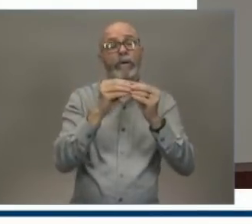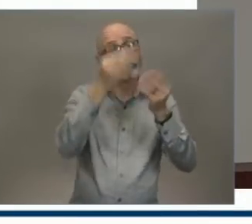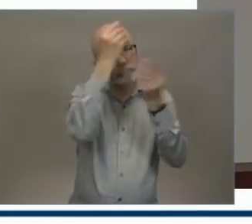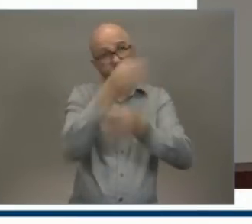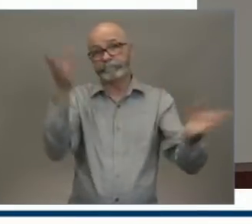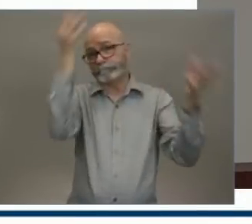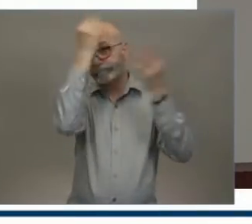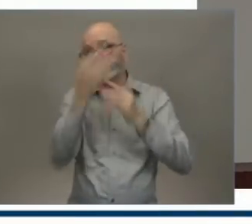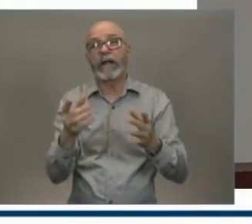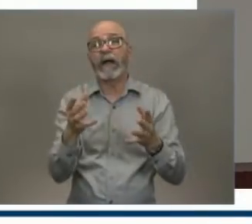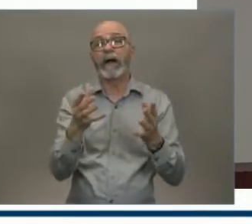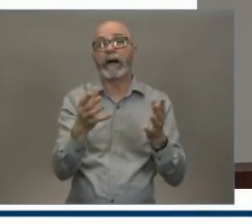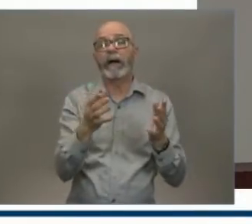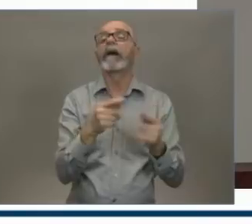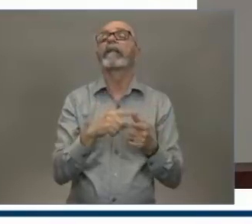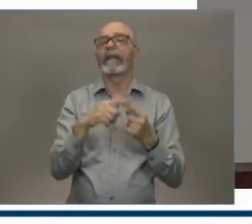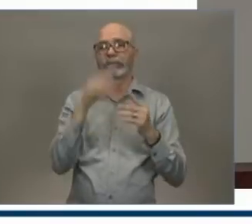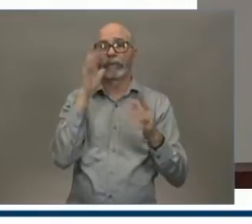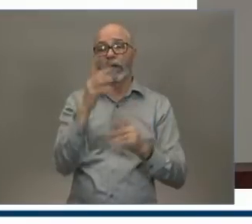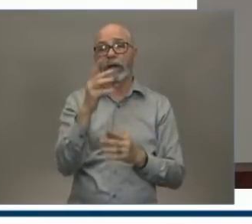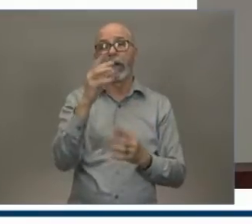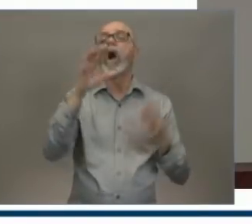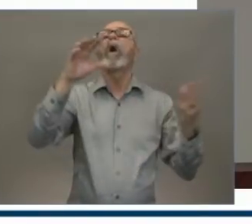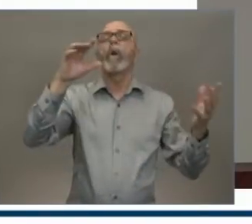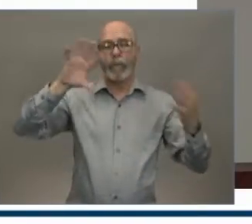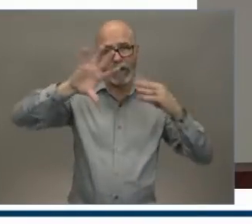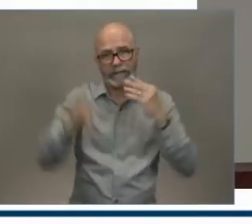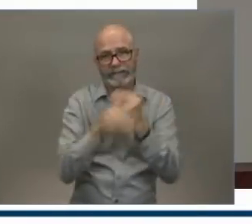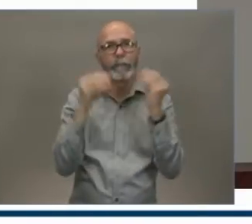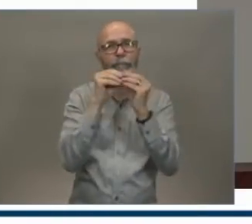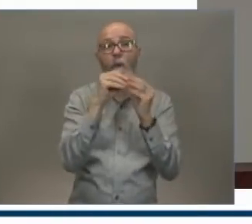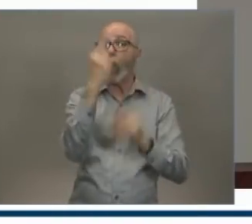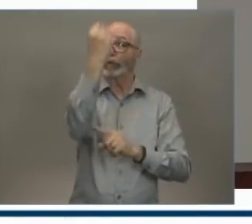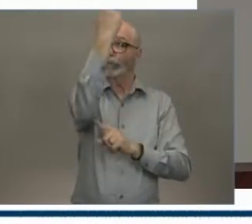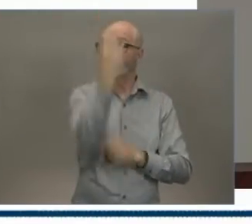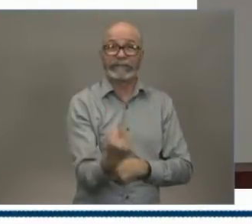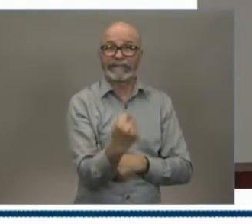more detailed breakdown of data around vaccination.